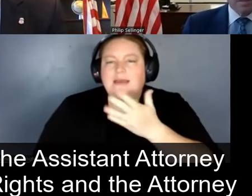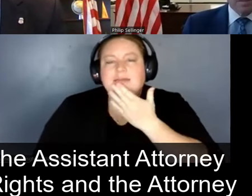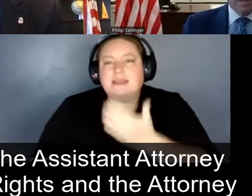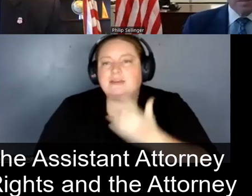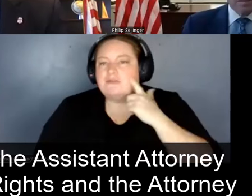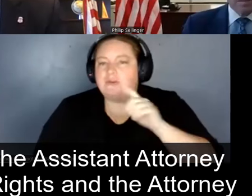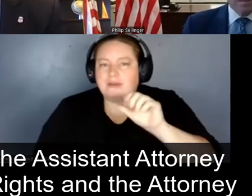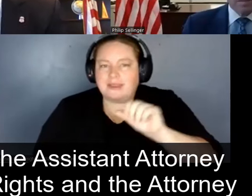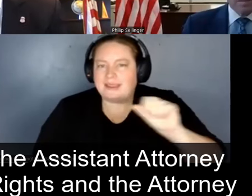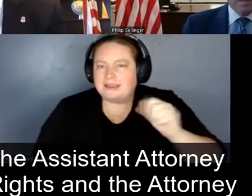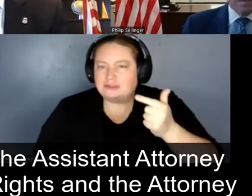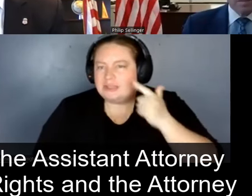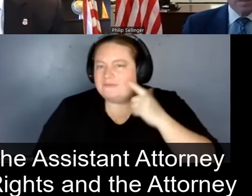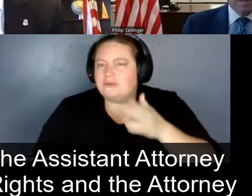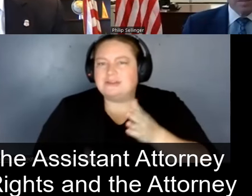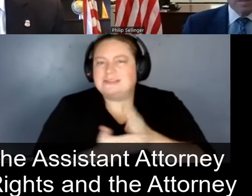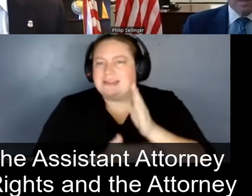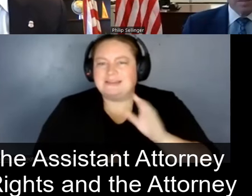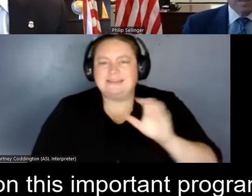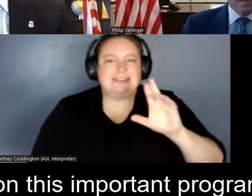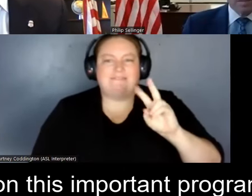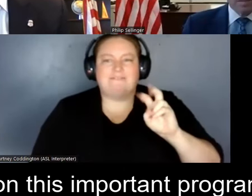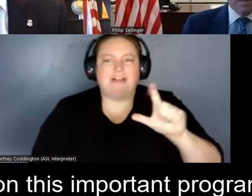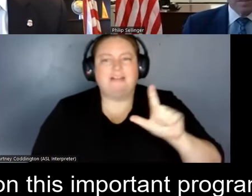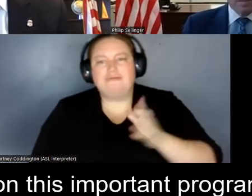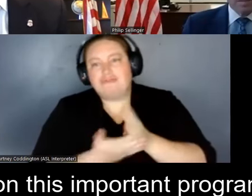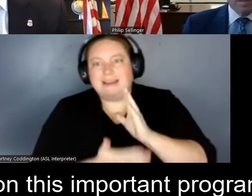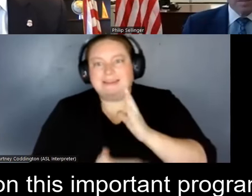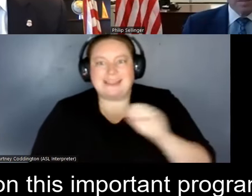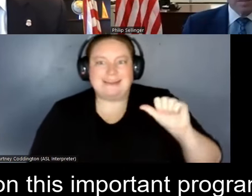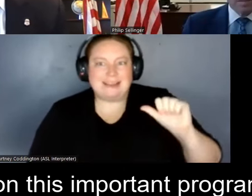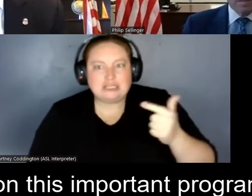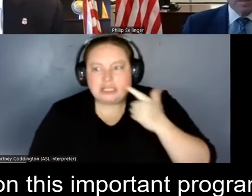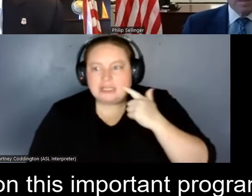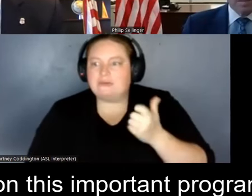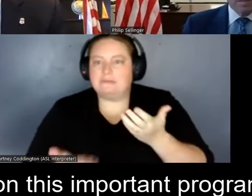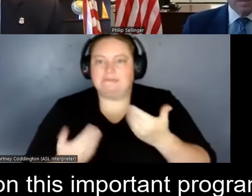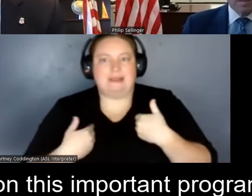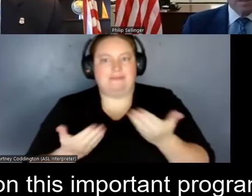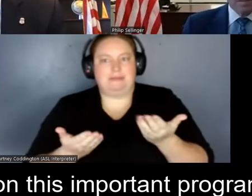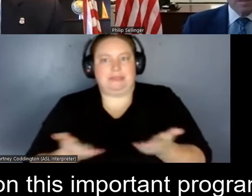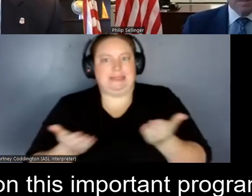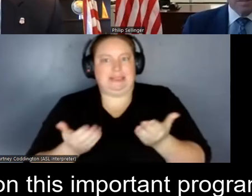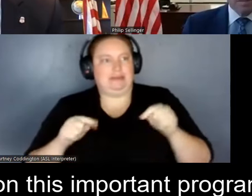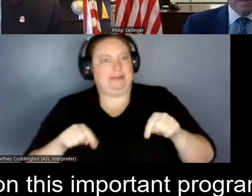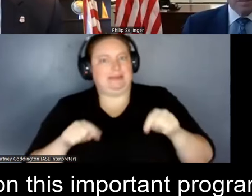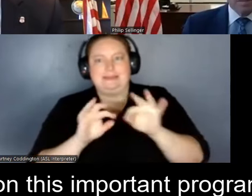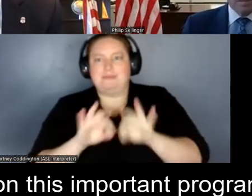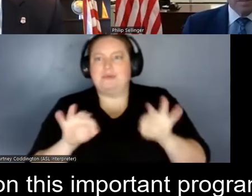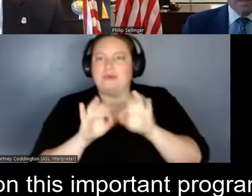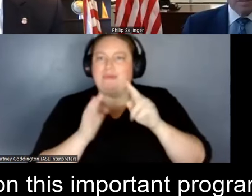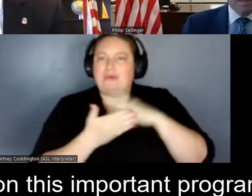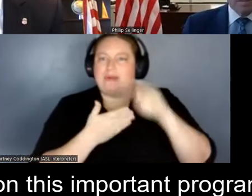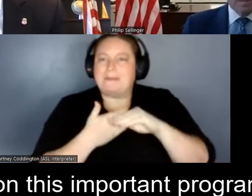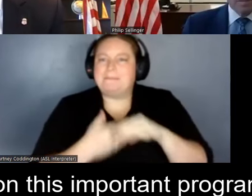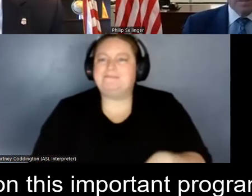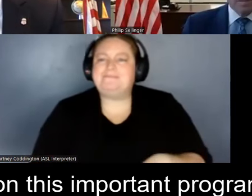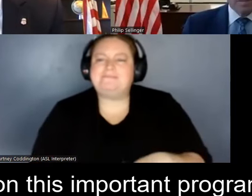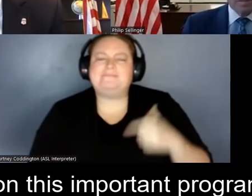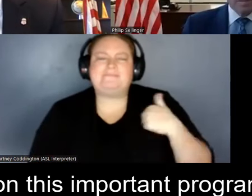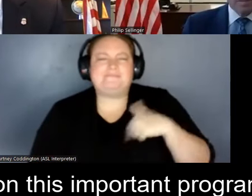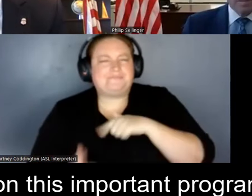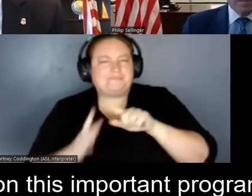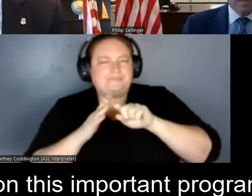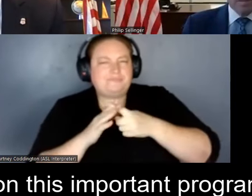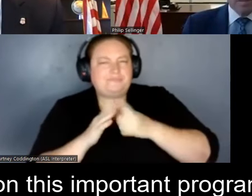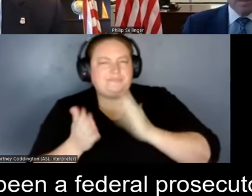Attorney General for Civil Rights and the Attorney General for having me here with everyone today on this important program. So we started our